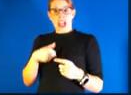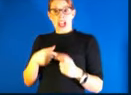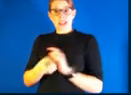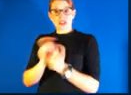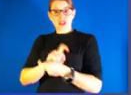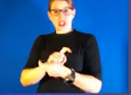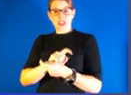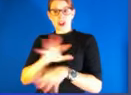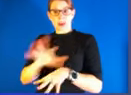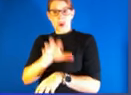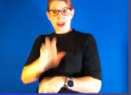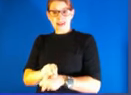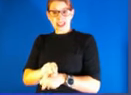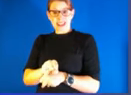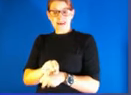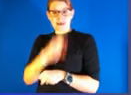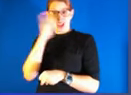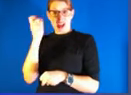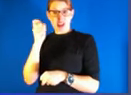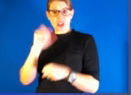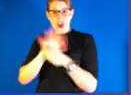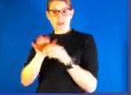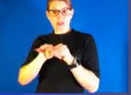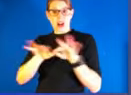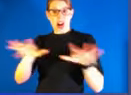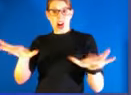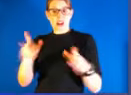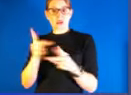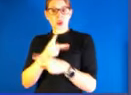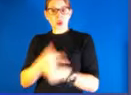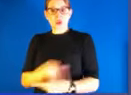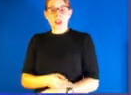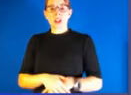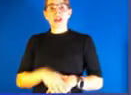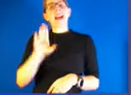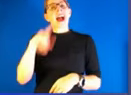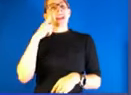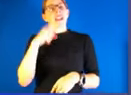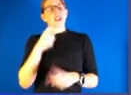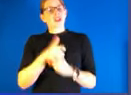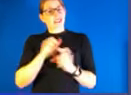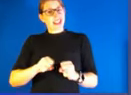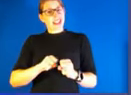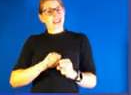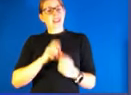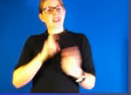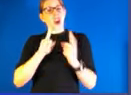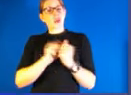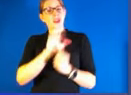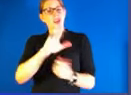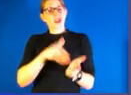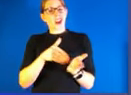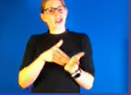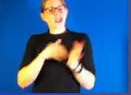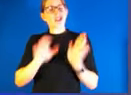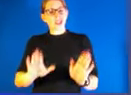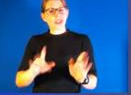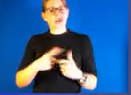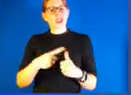should work with your physician to decide whether or not it's important for you to have that appointment. I think it's really critical that